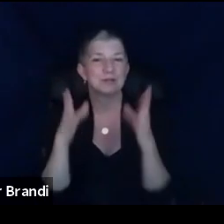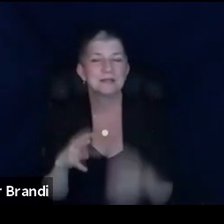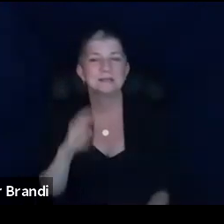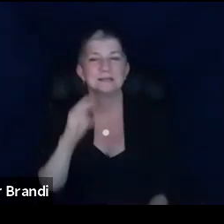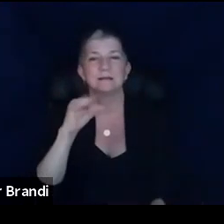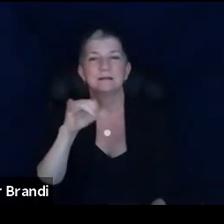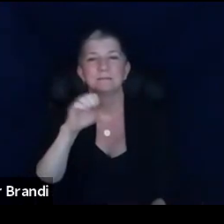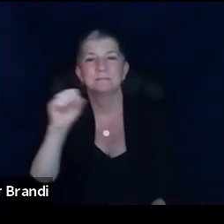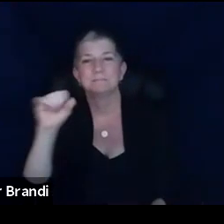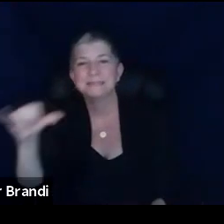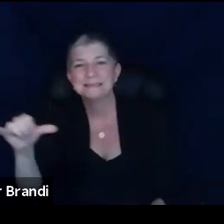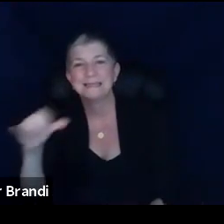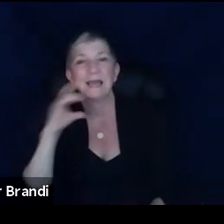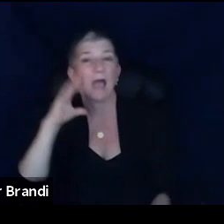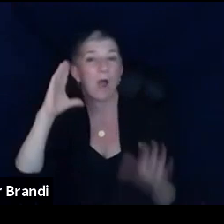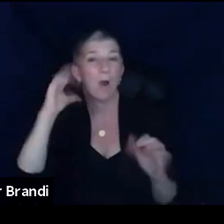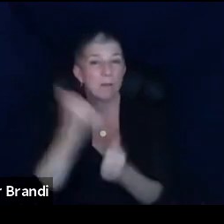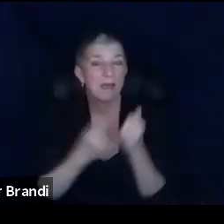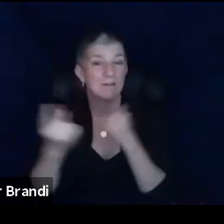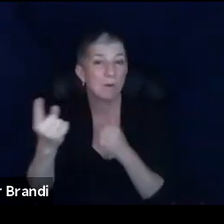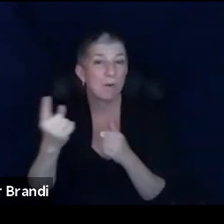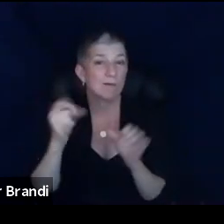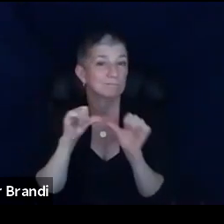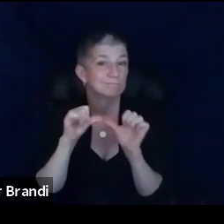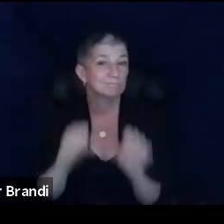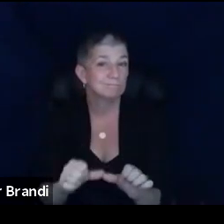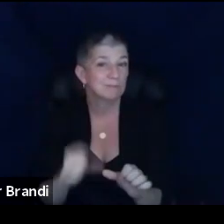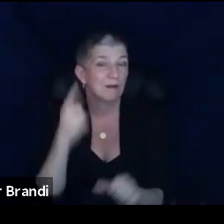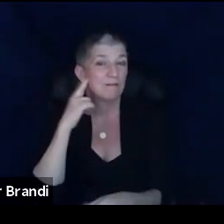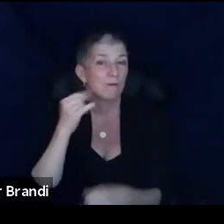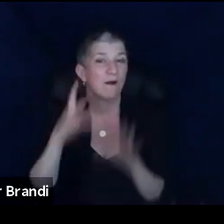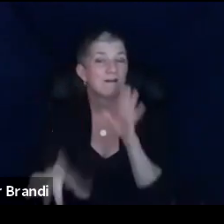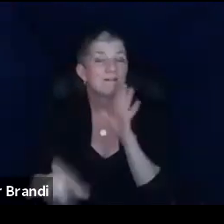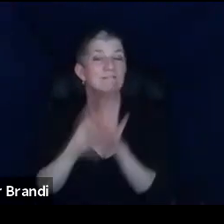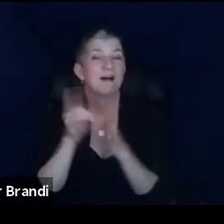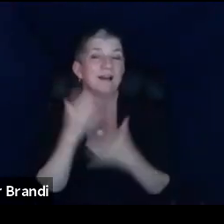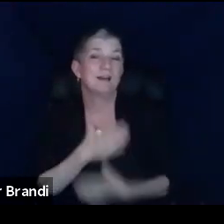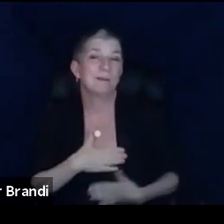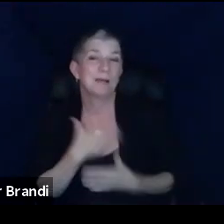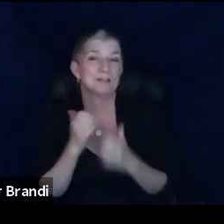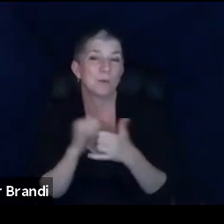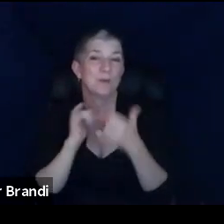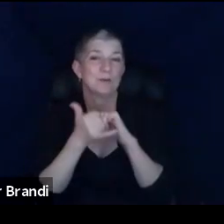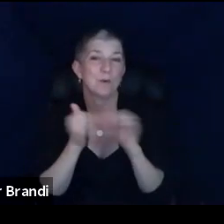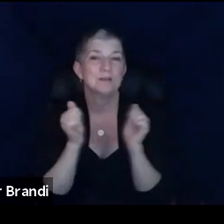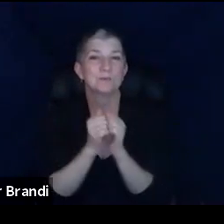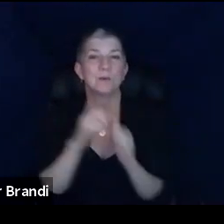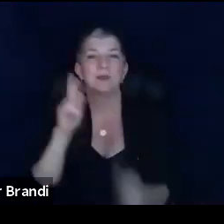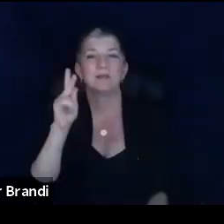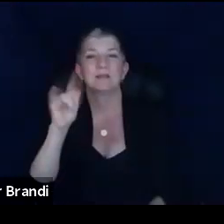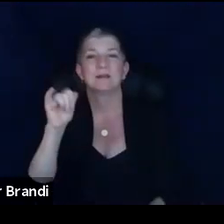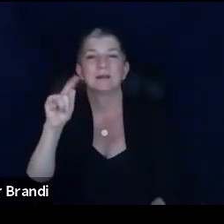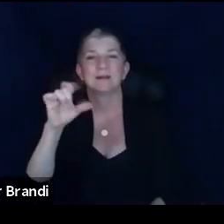And I hope everybody stays tuned for Finding Pleasure with Toys with Kitten.